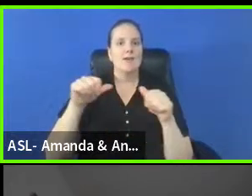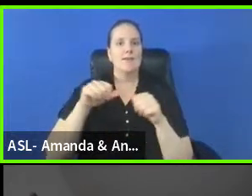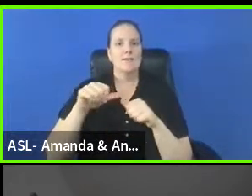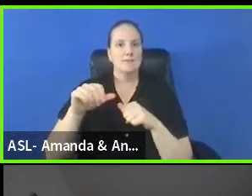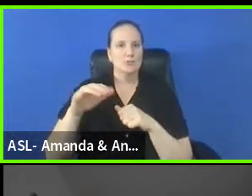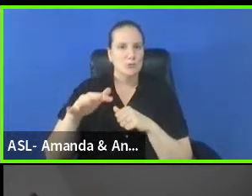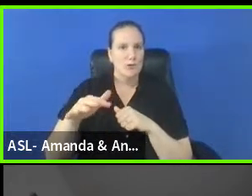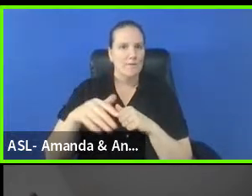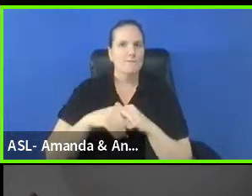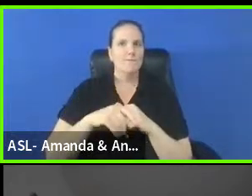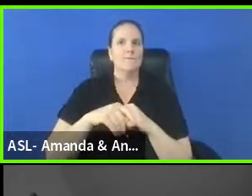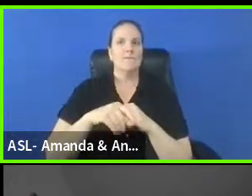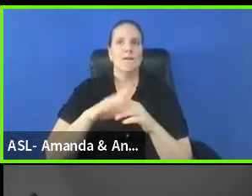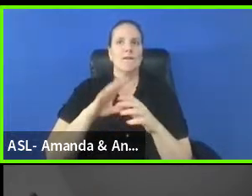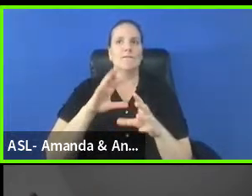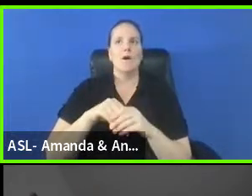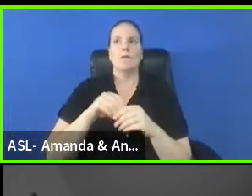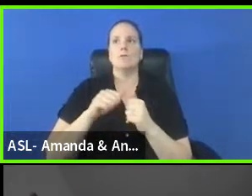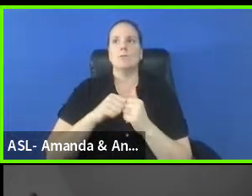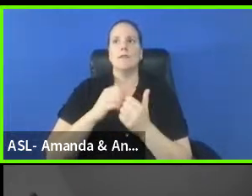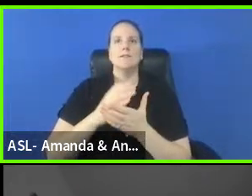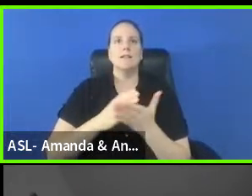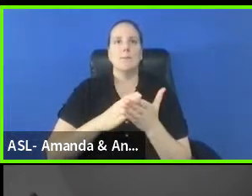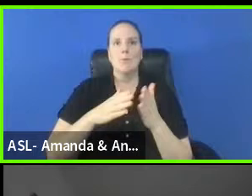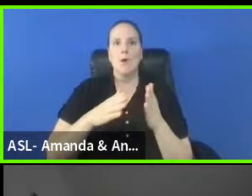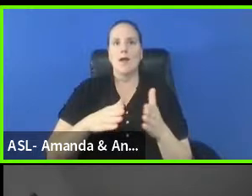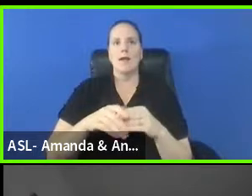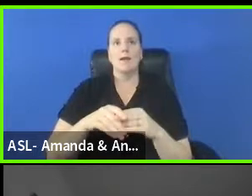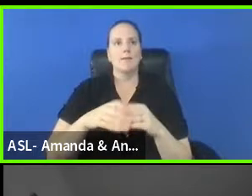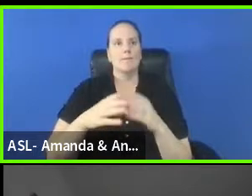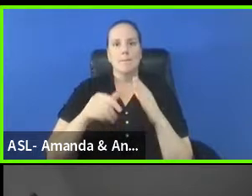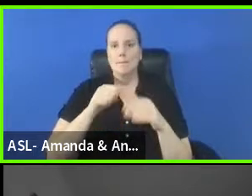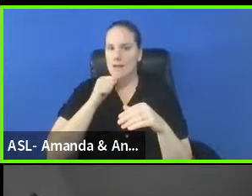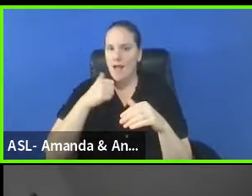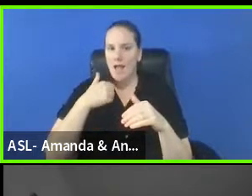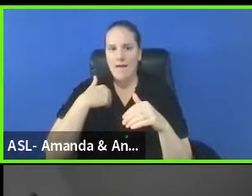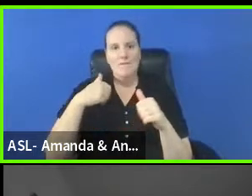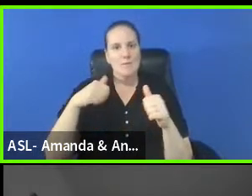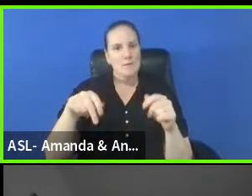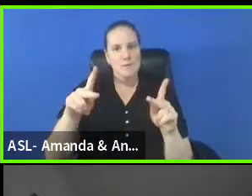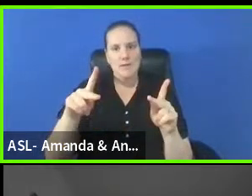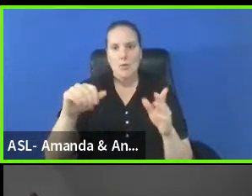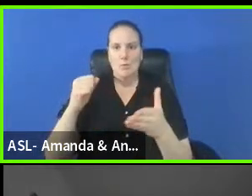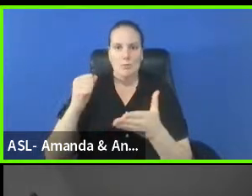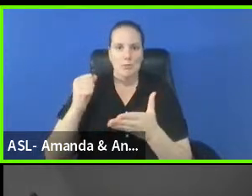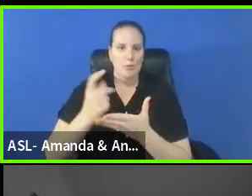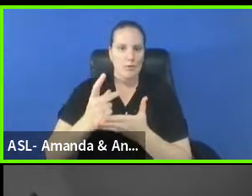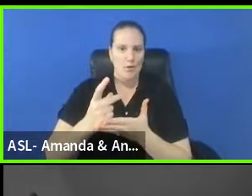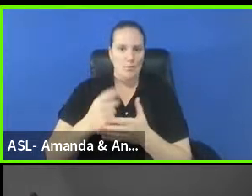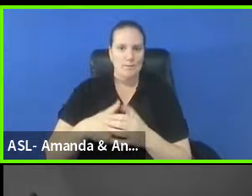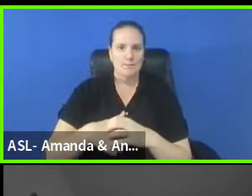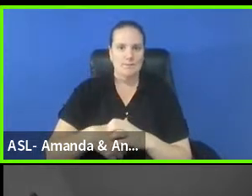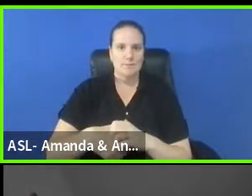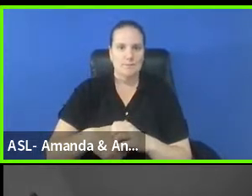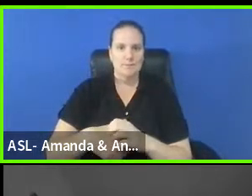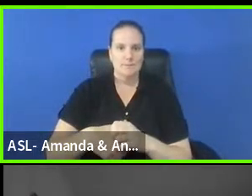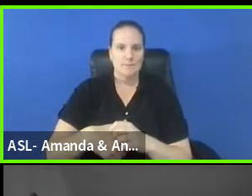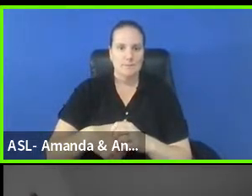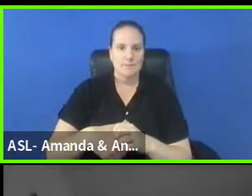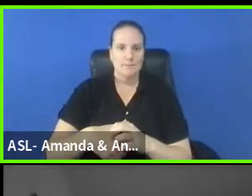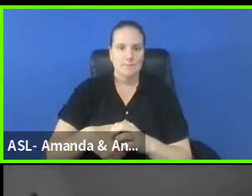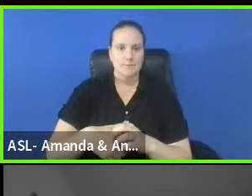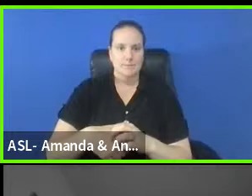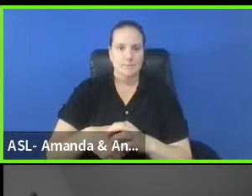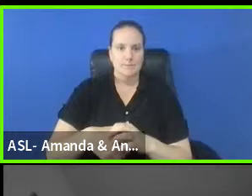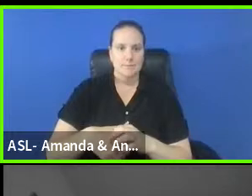they're involved in some way, even though they may not have a permit or approval. So Martha,